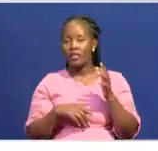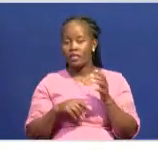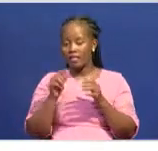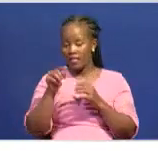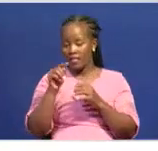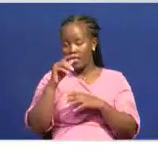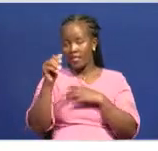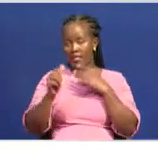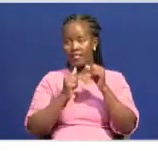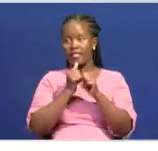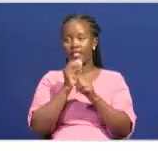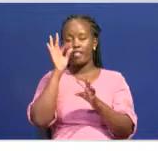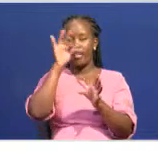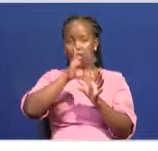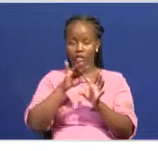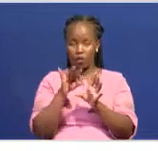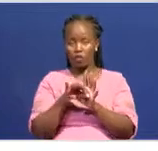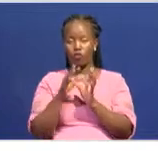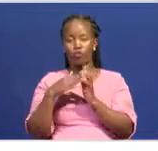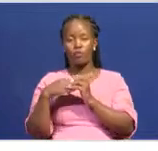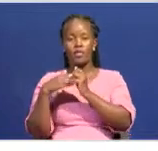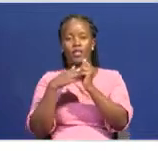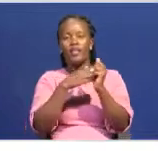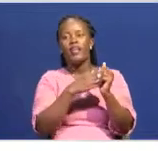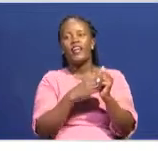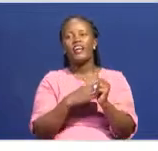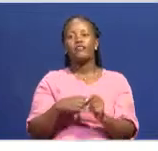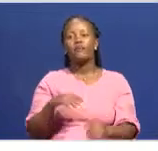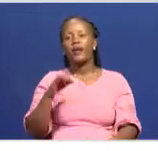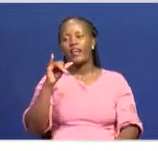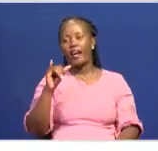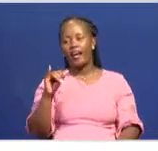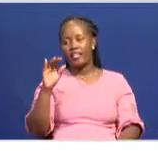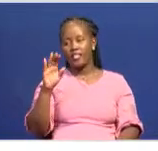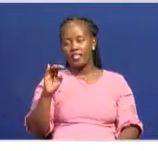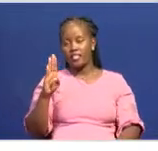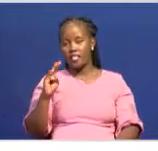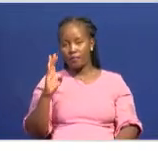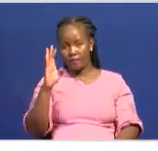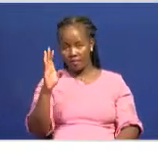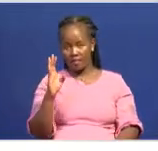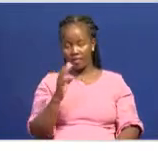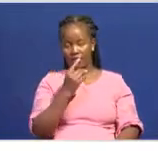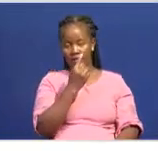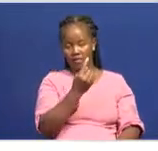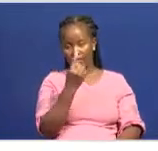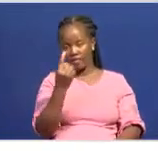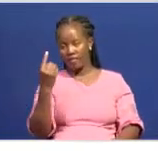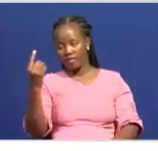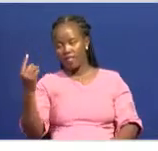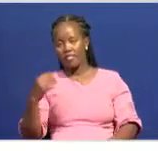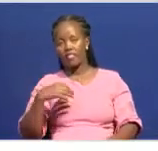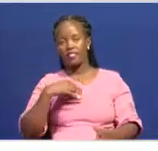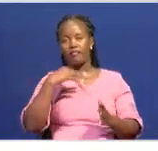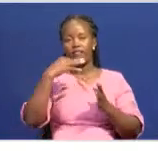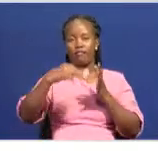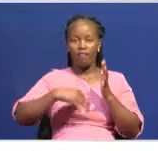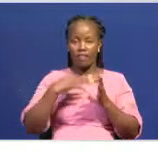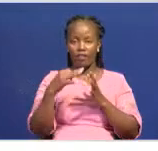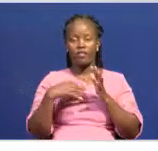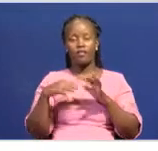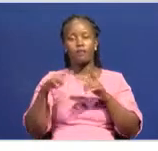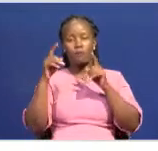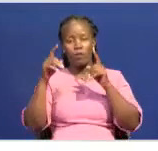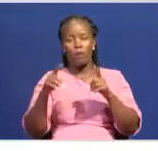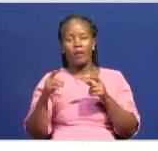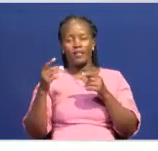be conducted by the Independent Electoral and Boundaries Commission, with each factory required to furnish the electoral